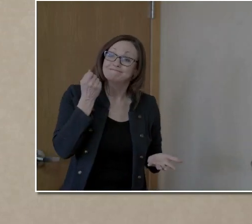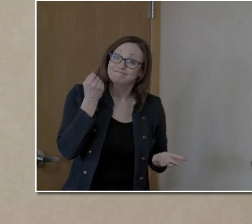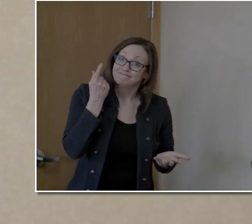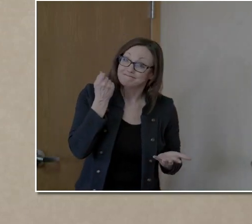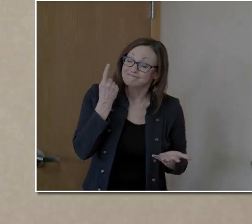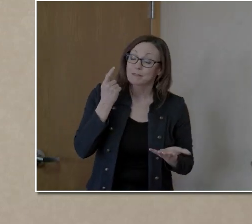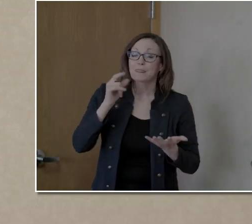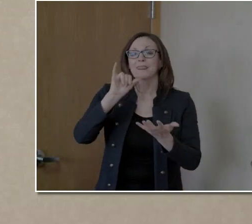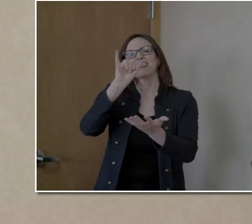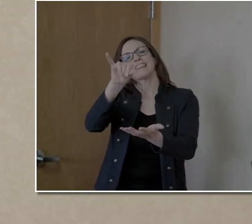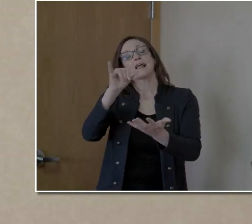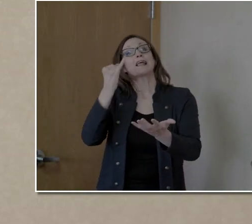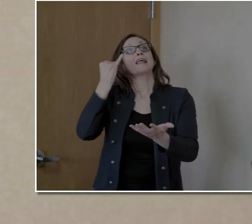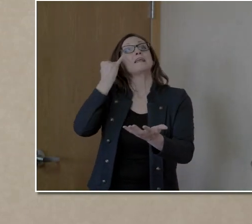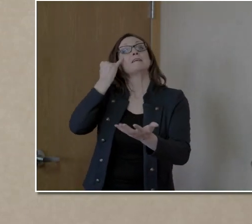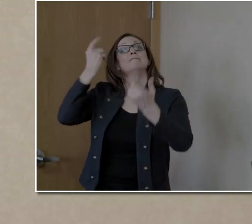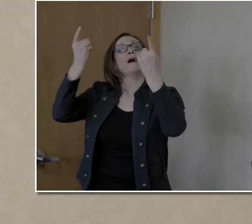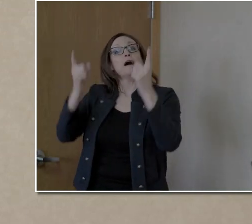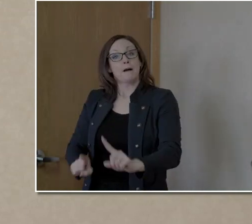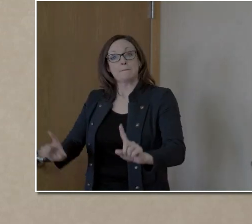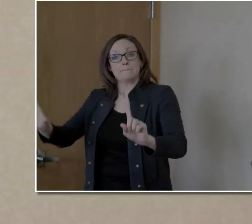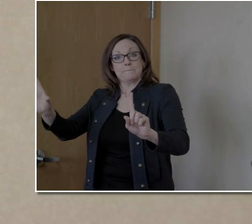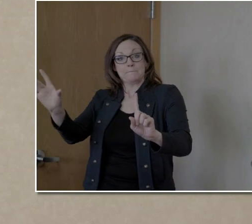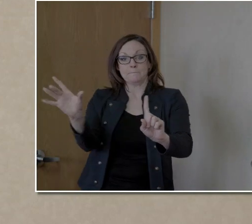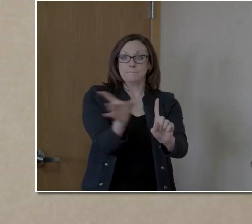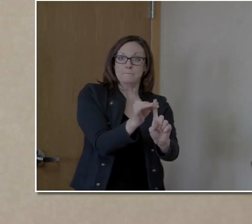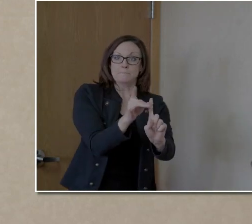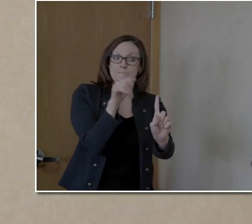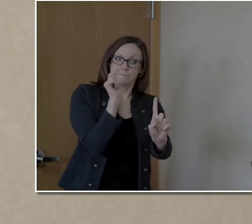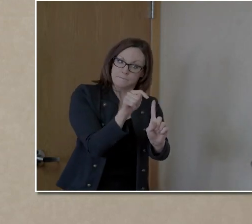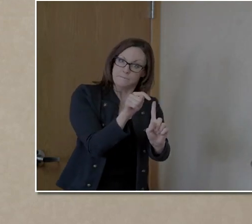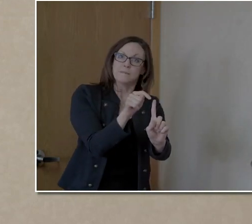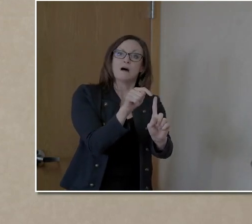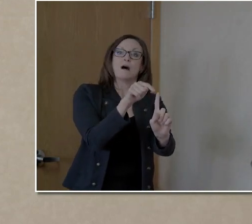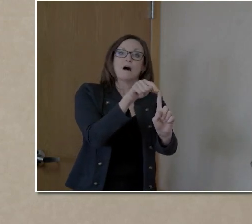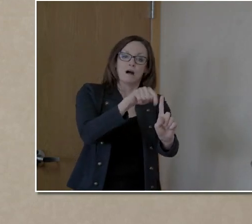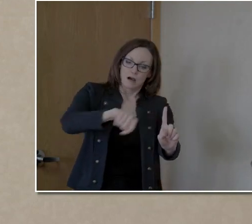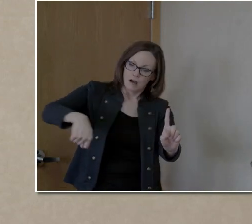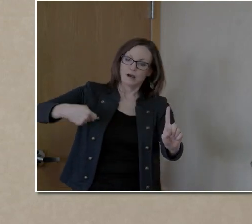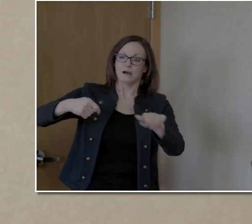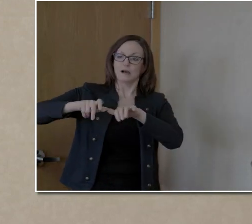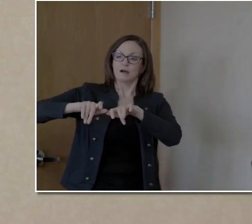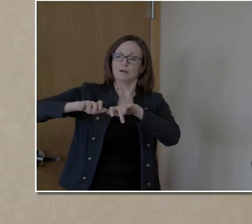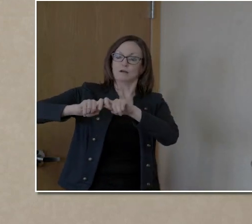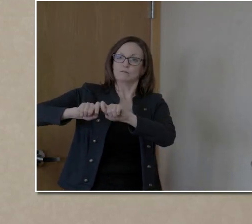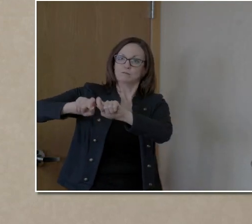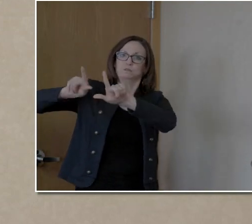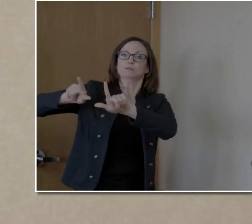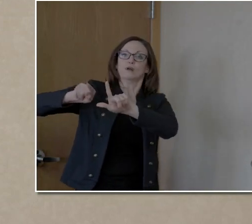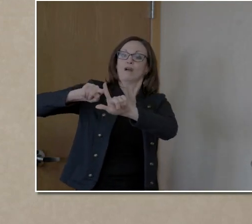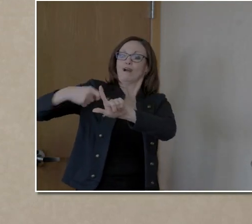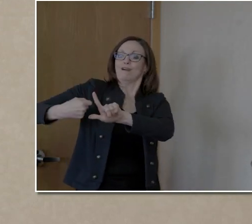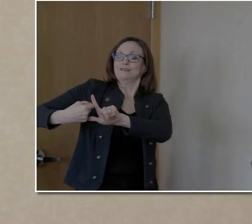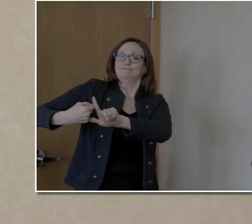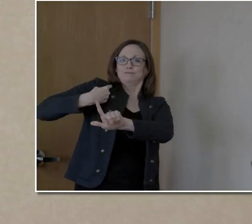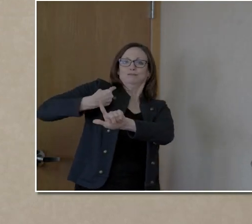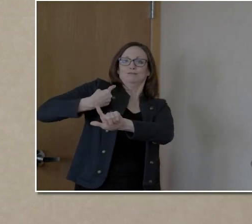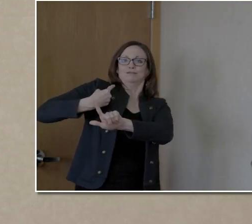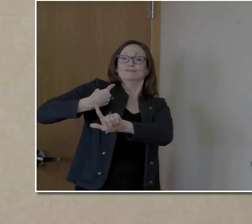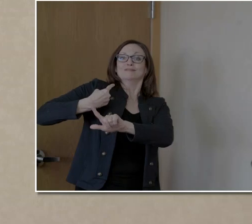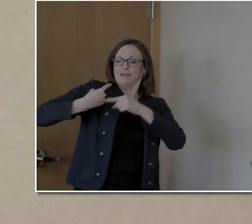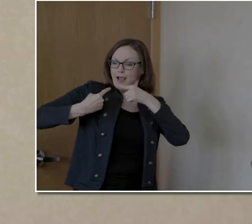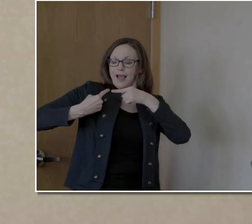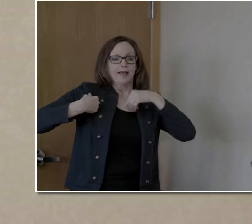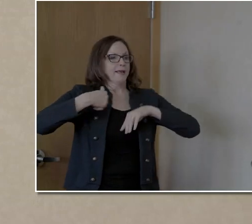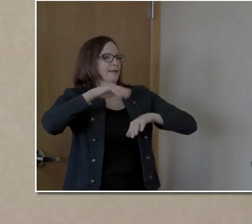poll workers, we would certainly notify them. But someone standing in line, and especially standing in line, social distance,